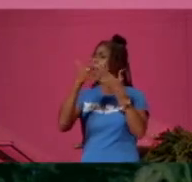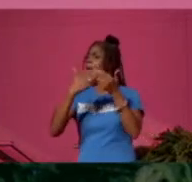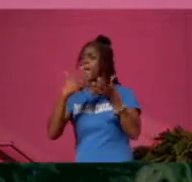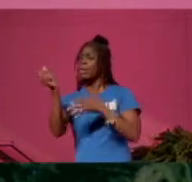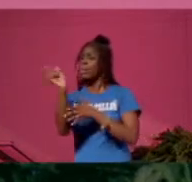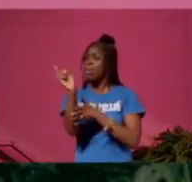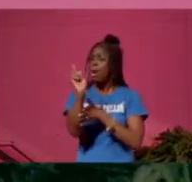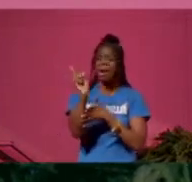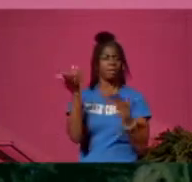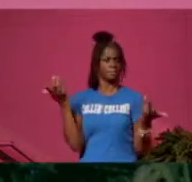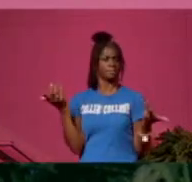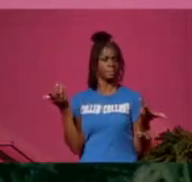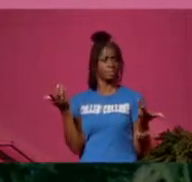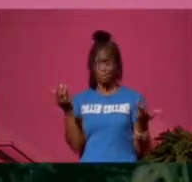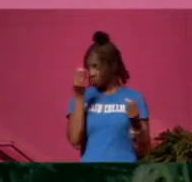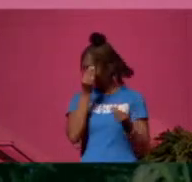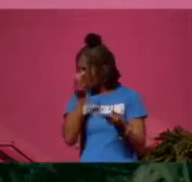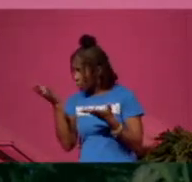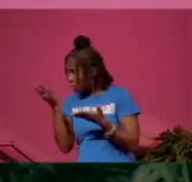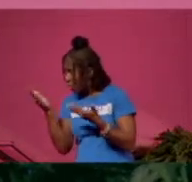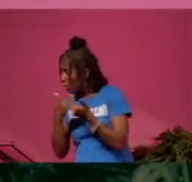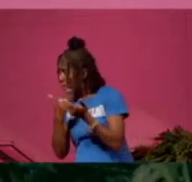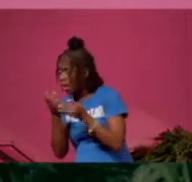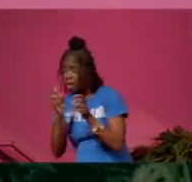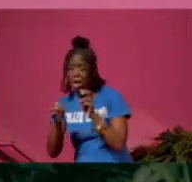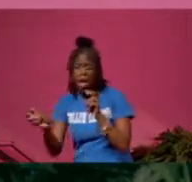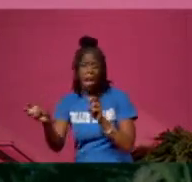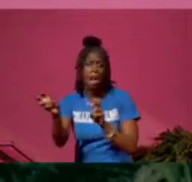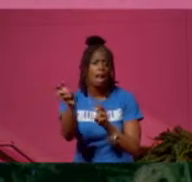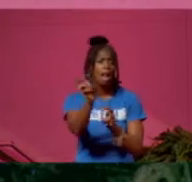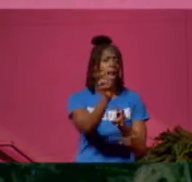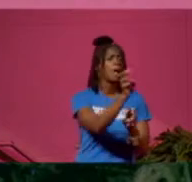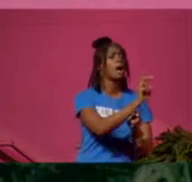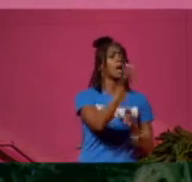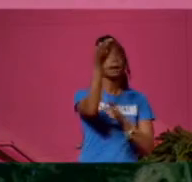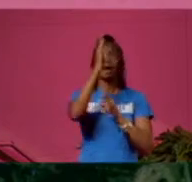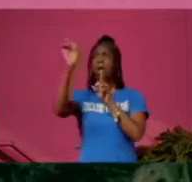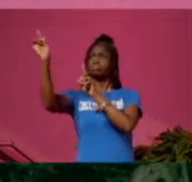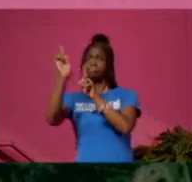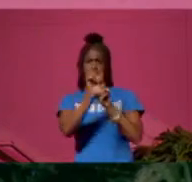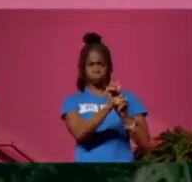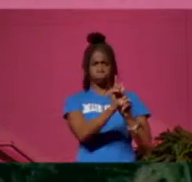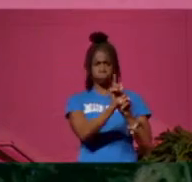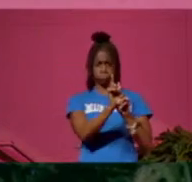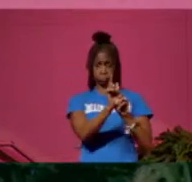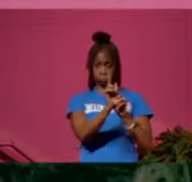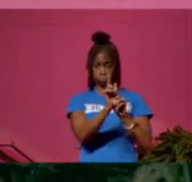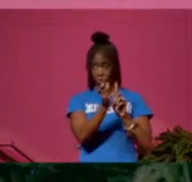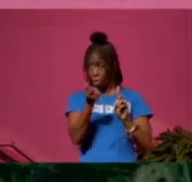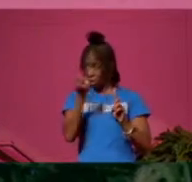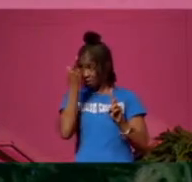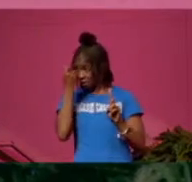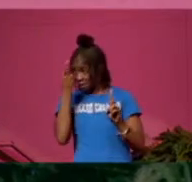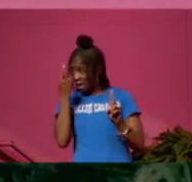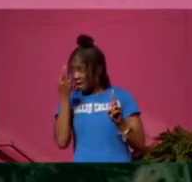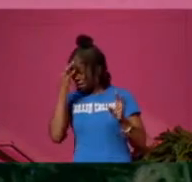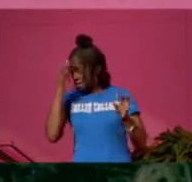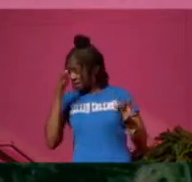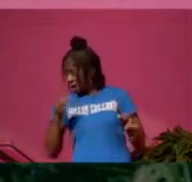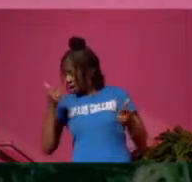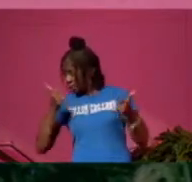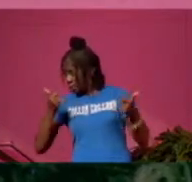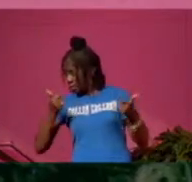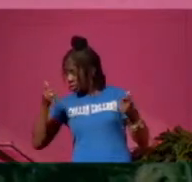there too. So child of God, everywhere you go, God is with you, but that don't mean that you're with him. Come here. And John was